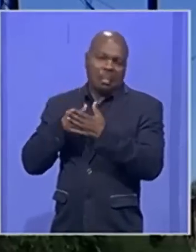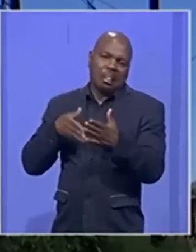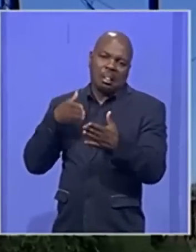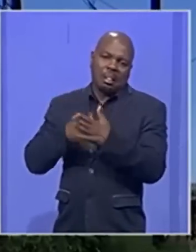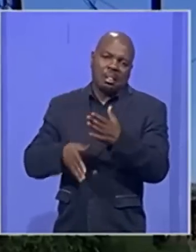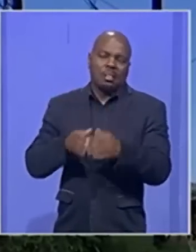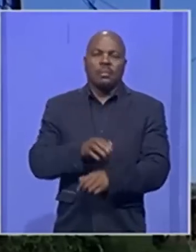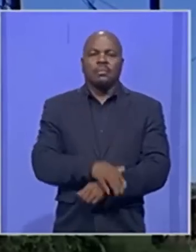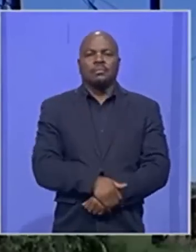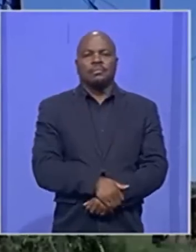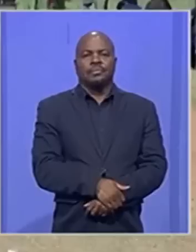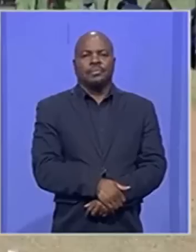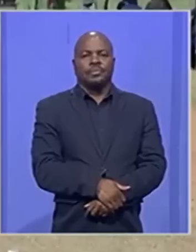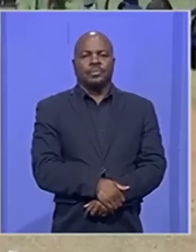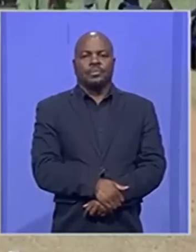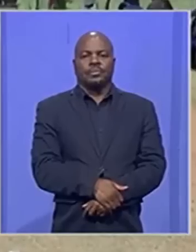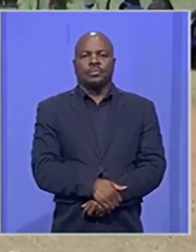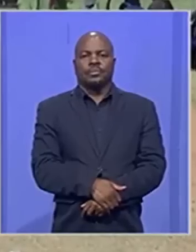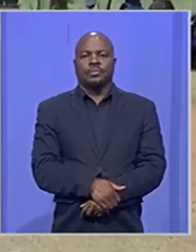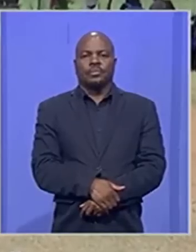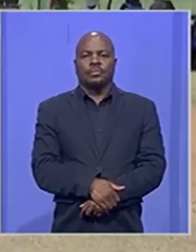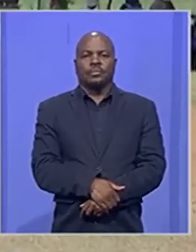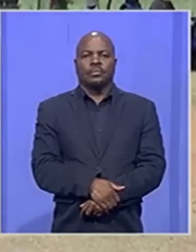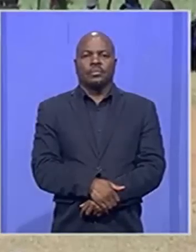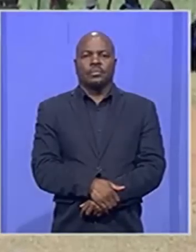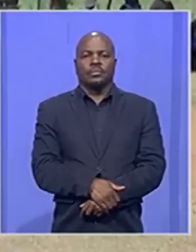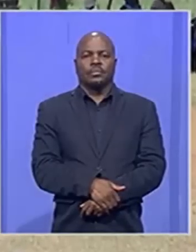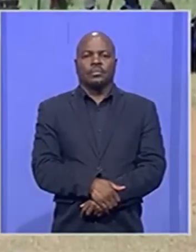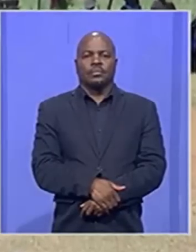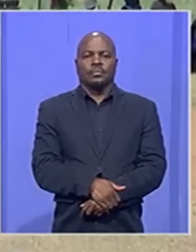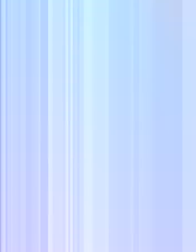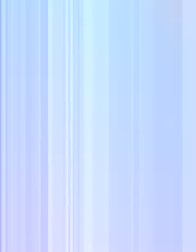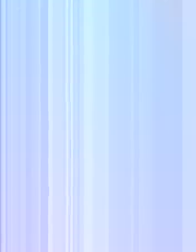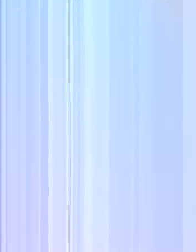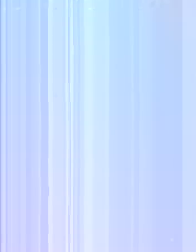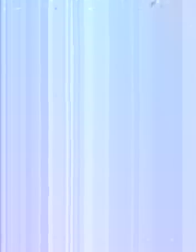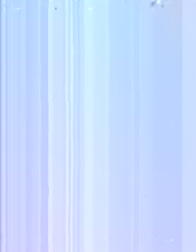Molemone motho wa SABC News kagisanong gaufi le Brett.